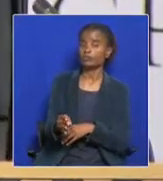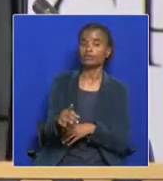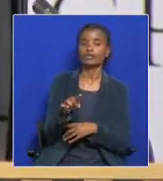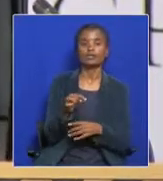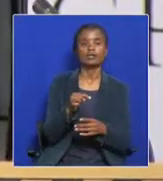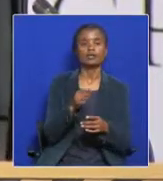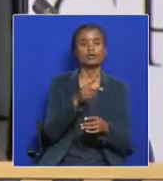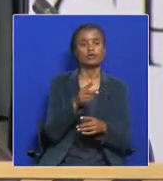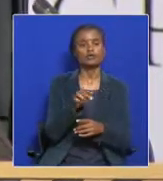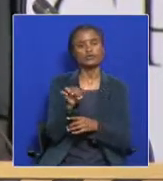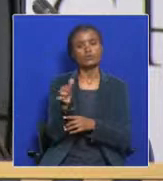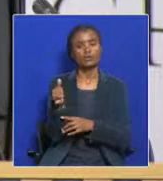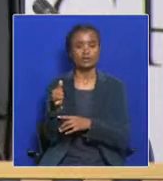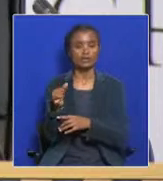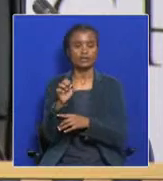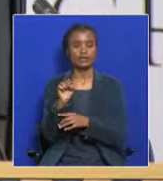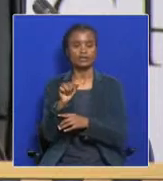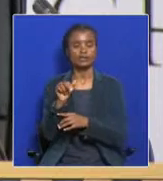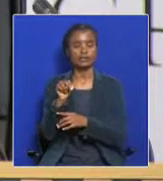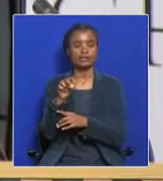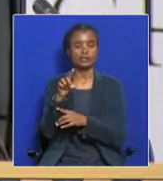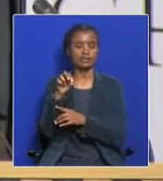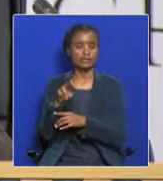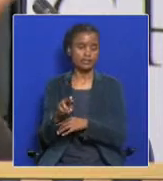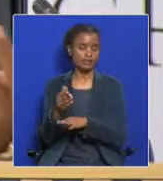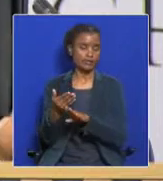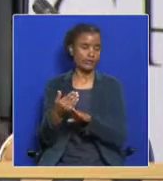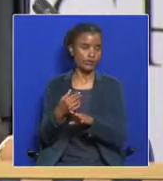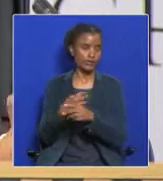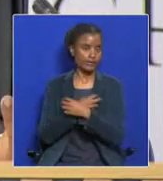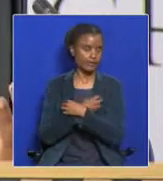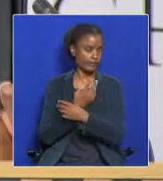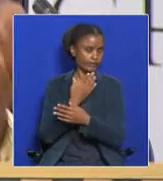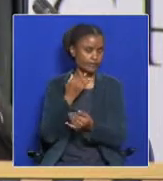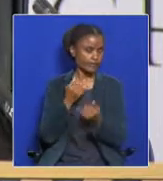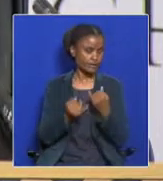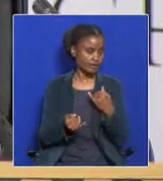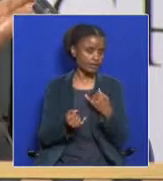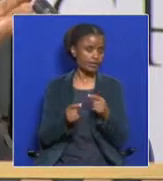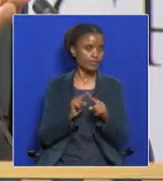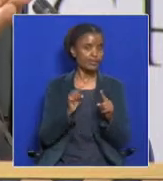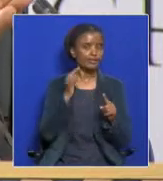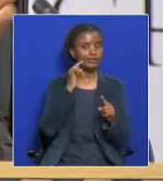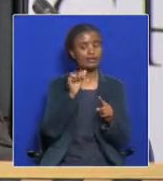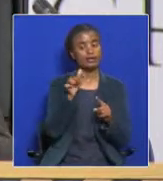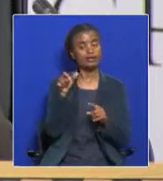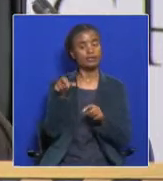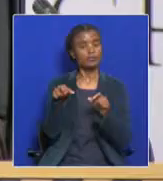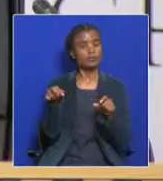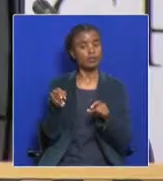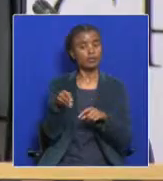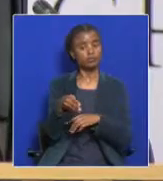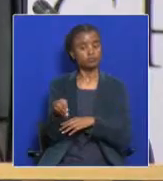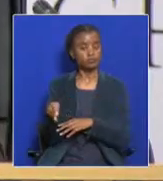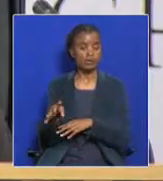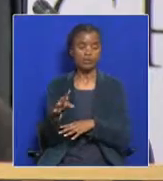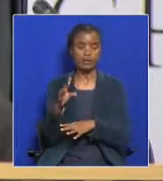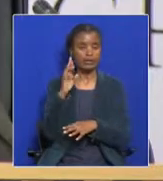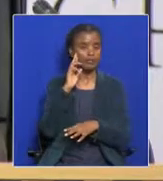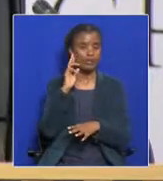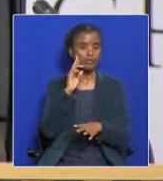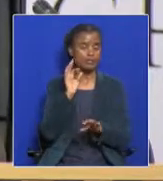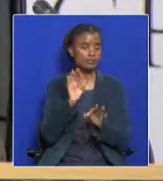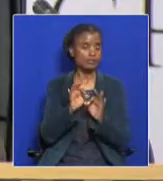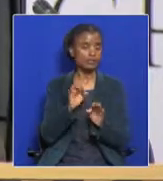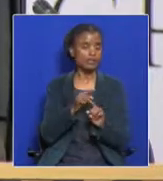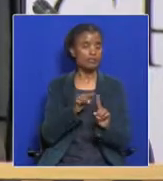time, if I'm not mistaken. But I don't think anybody else was around. I can't recall exactly, but KG Sibia and he worked under